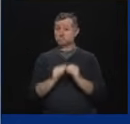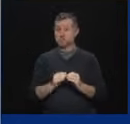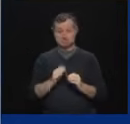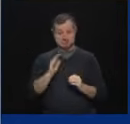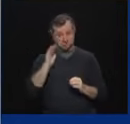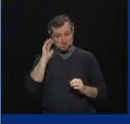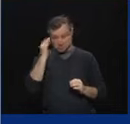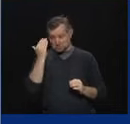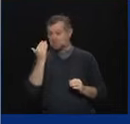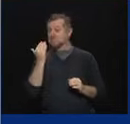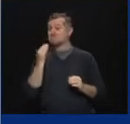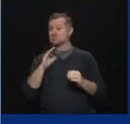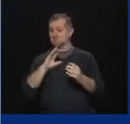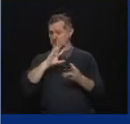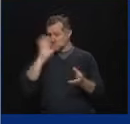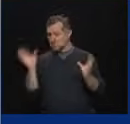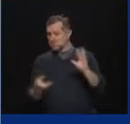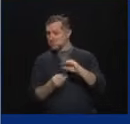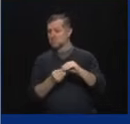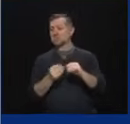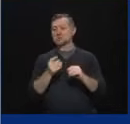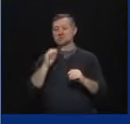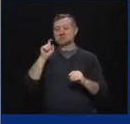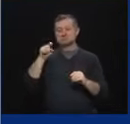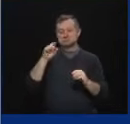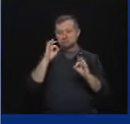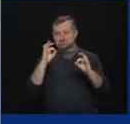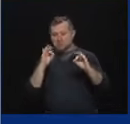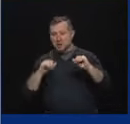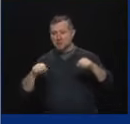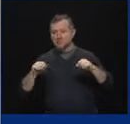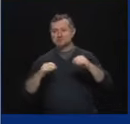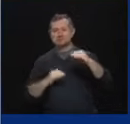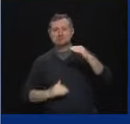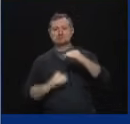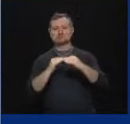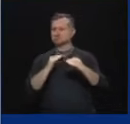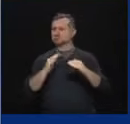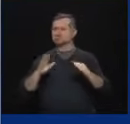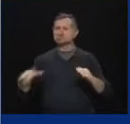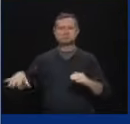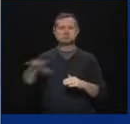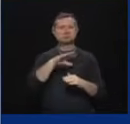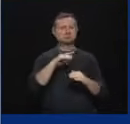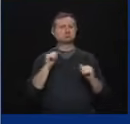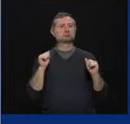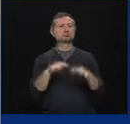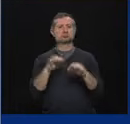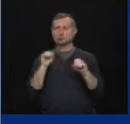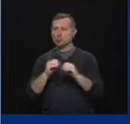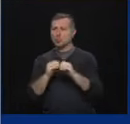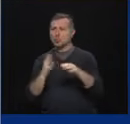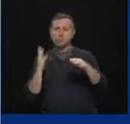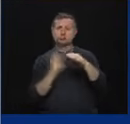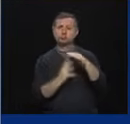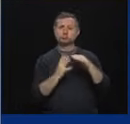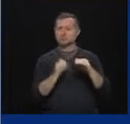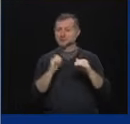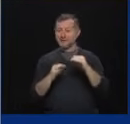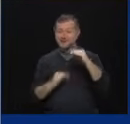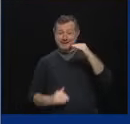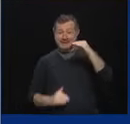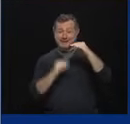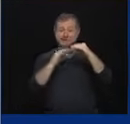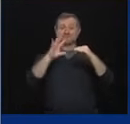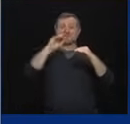if necessary, can ramp up again to surge capacity, which means increasing their capacity by 50%. And so we want to make sure that